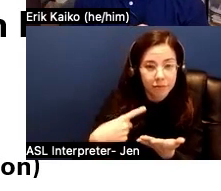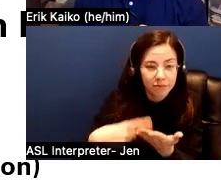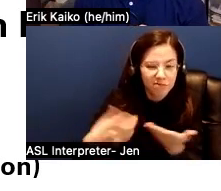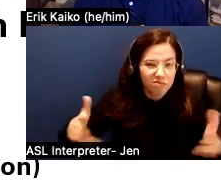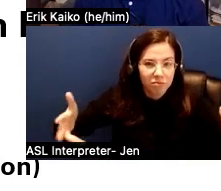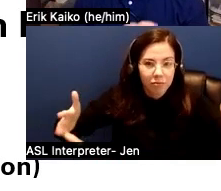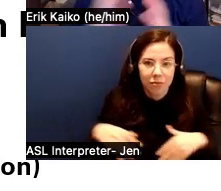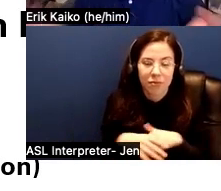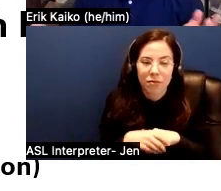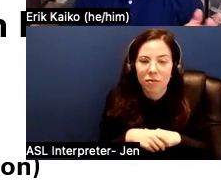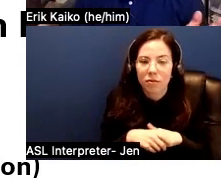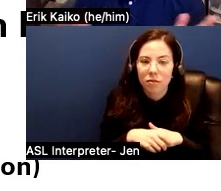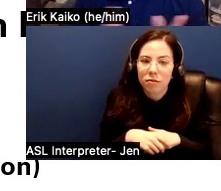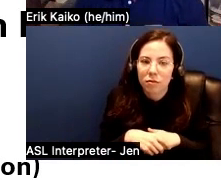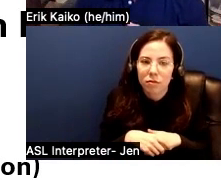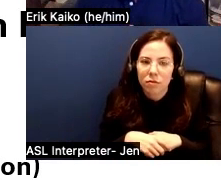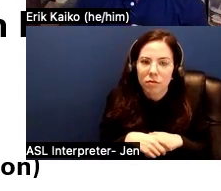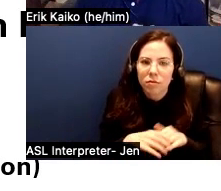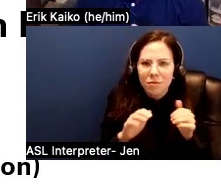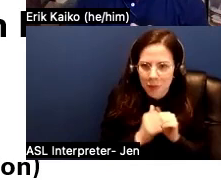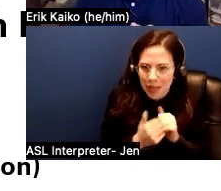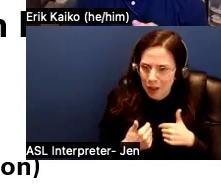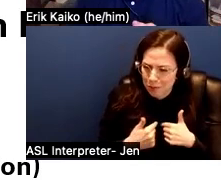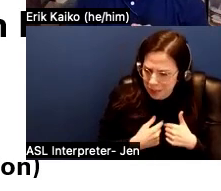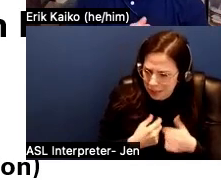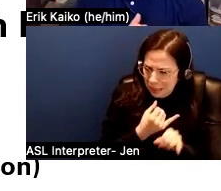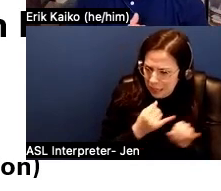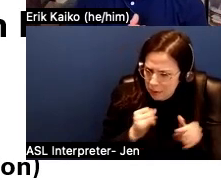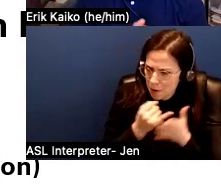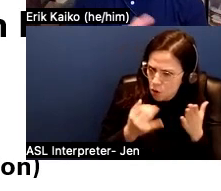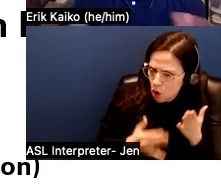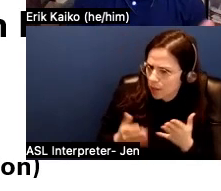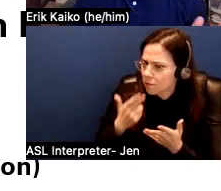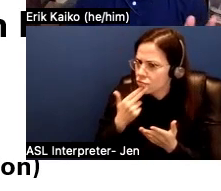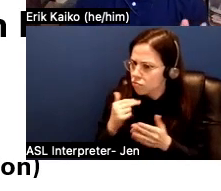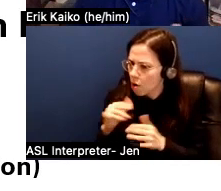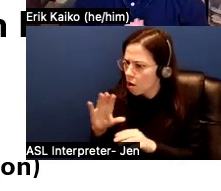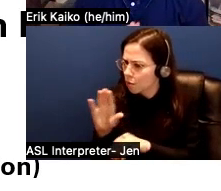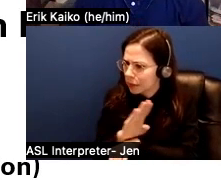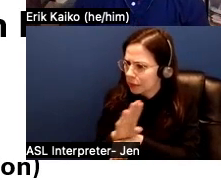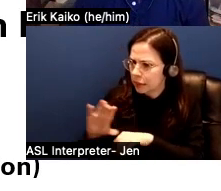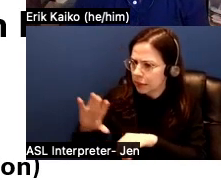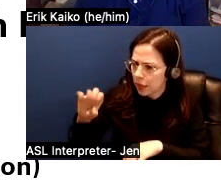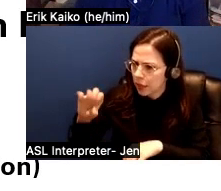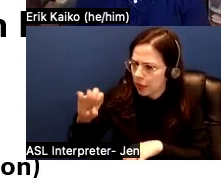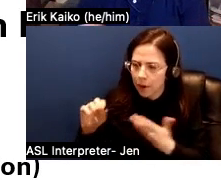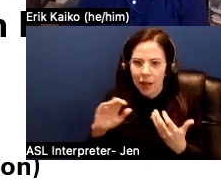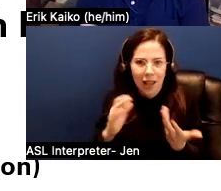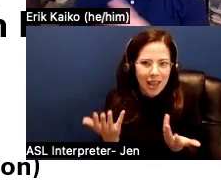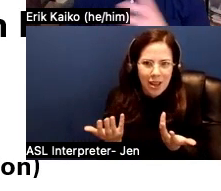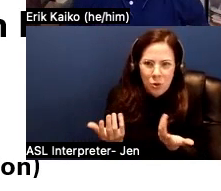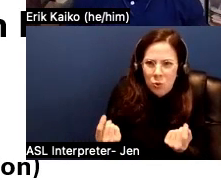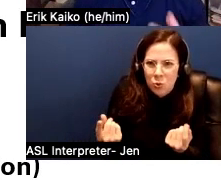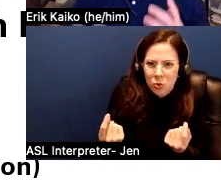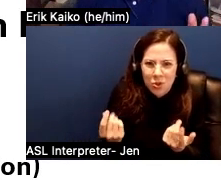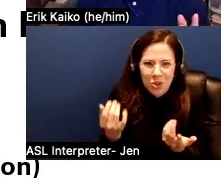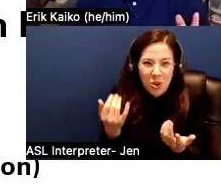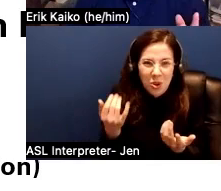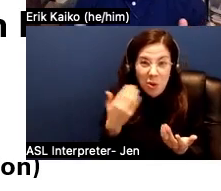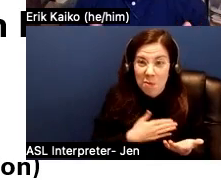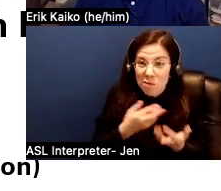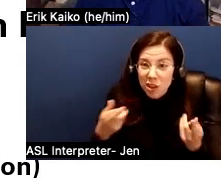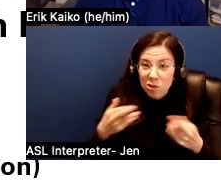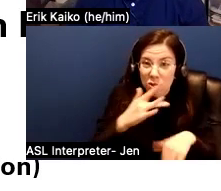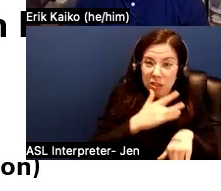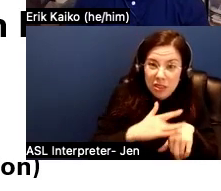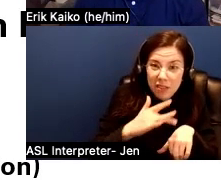but how can small companies, independent artists use these strategies when you do have limited resources in terms of budget, time,